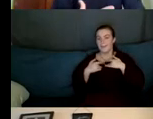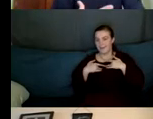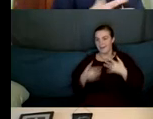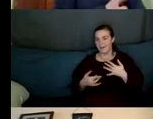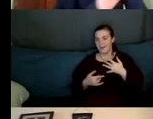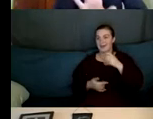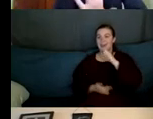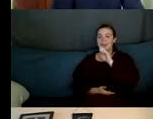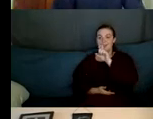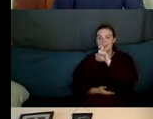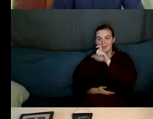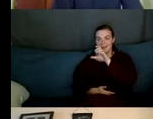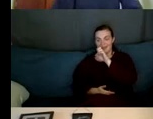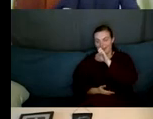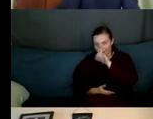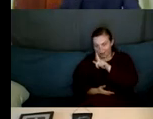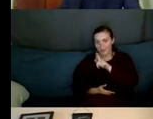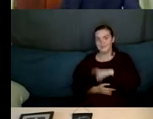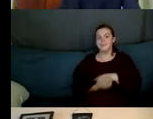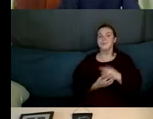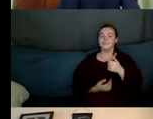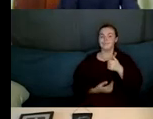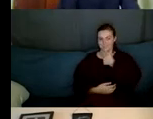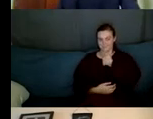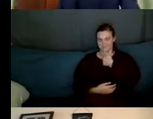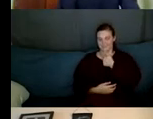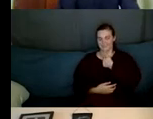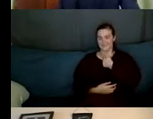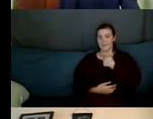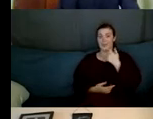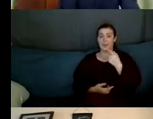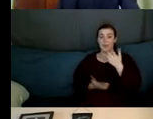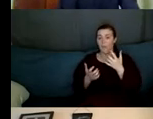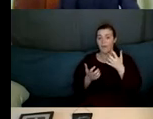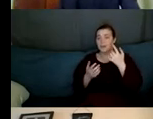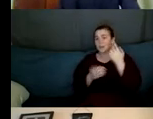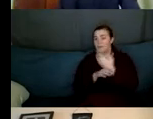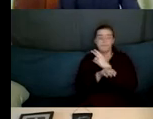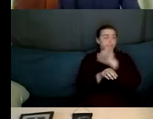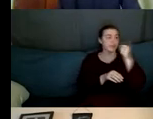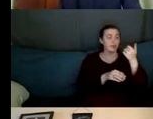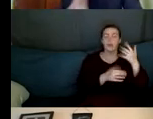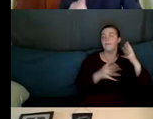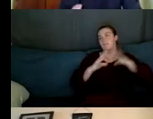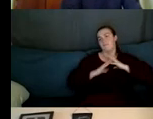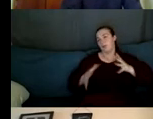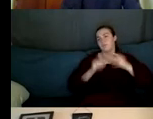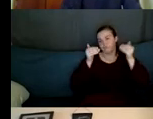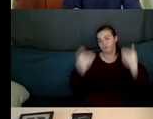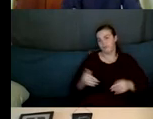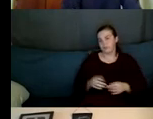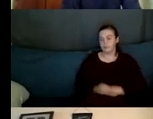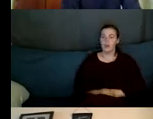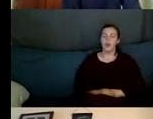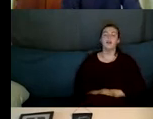understand how it works. That is me. You could use whatever spreadsheet functionality, like whatever spreadsheet